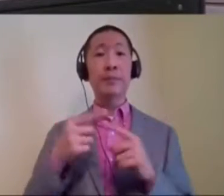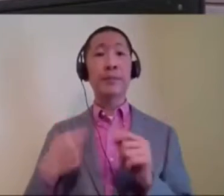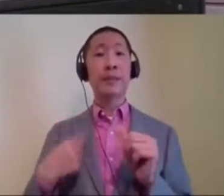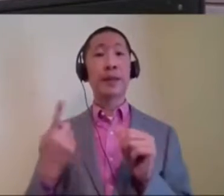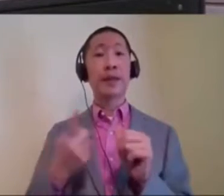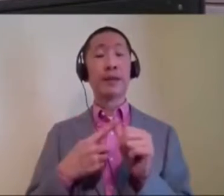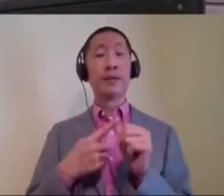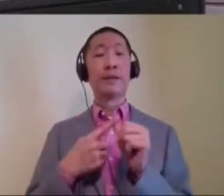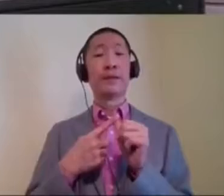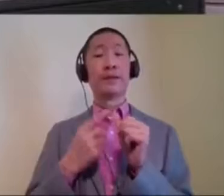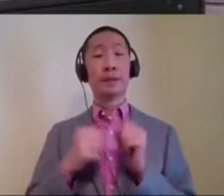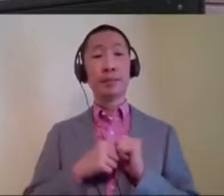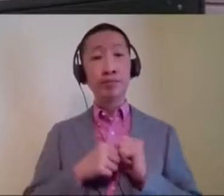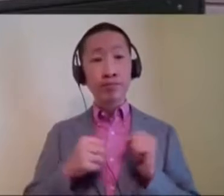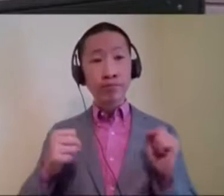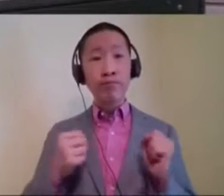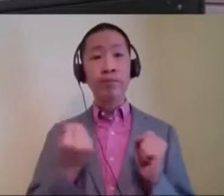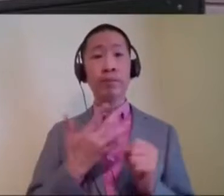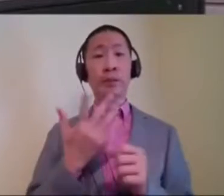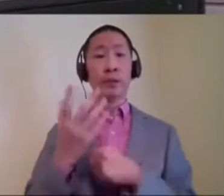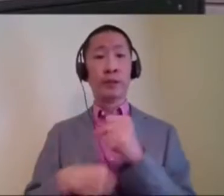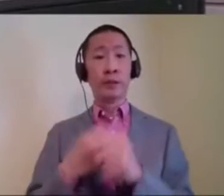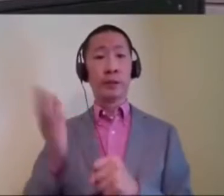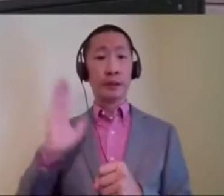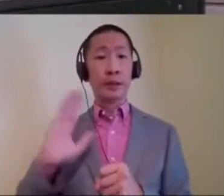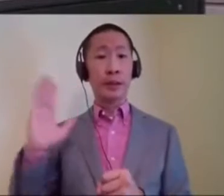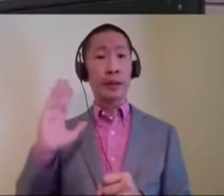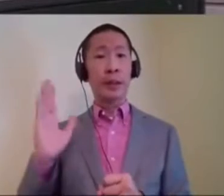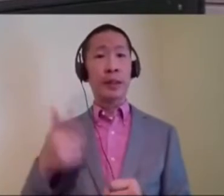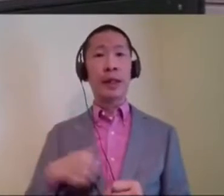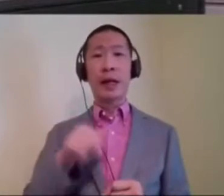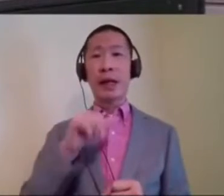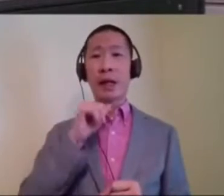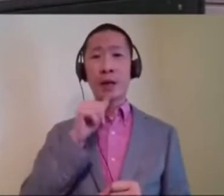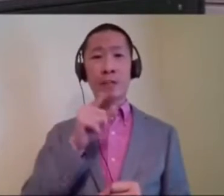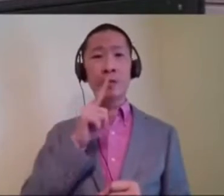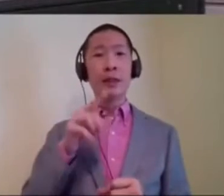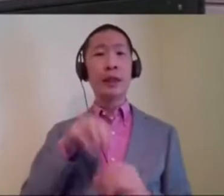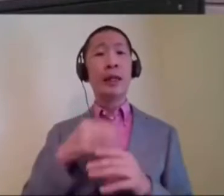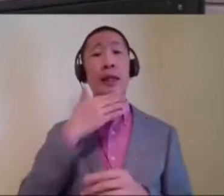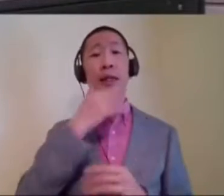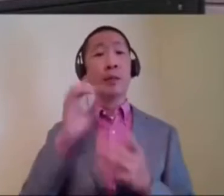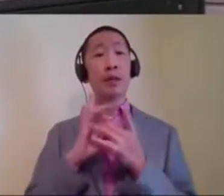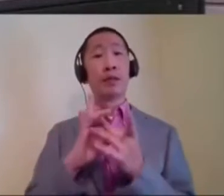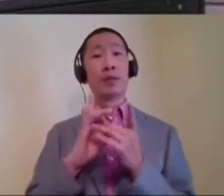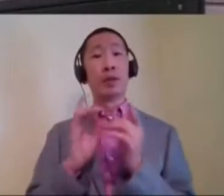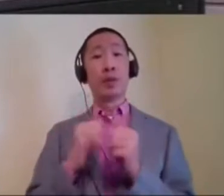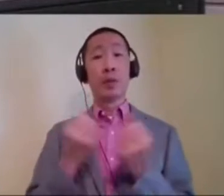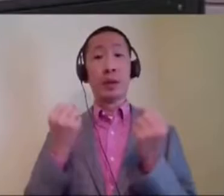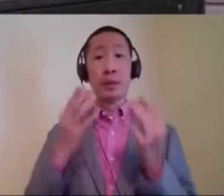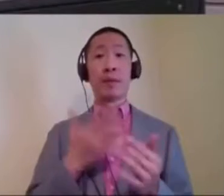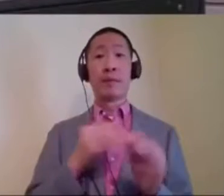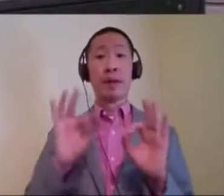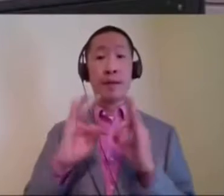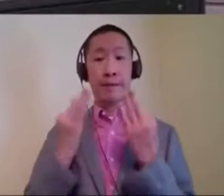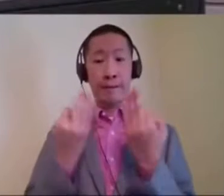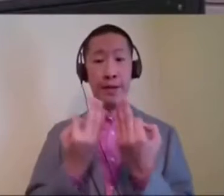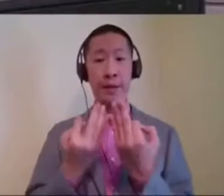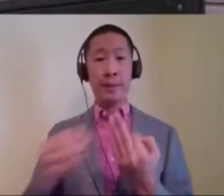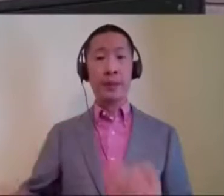out several years ago, I wasn't in necessarily the best of relationships with a lot of my family